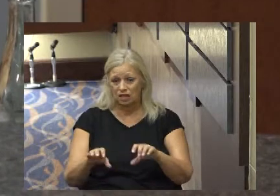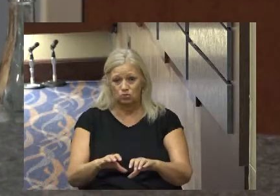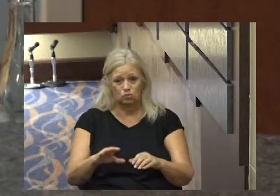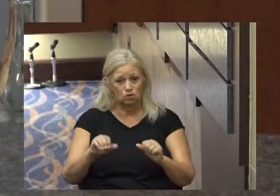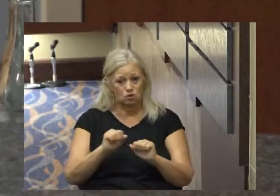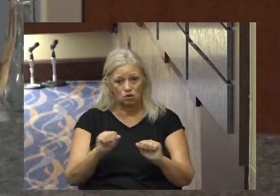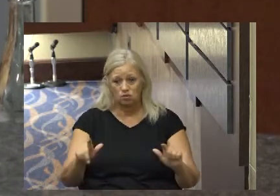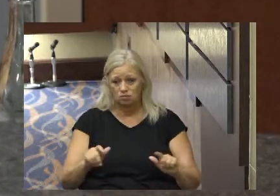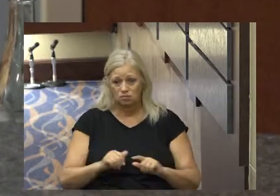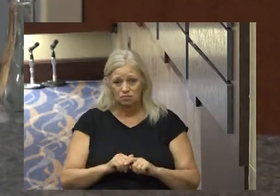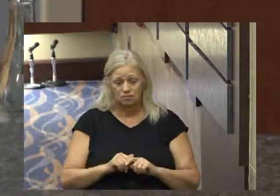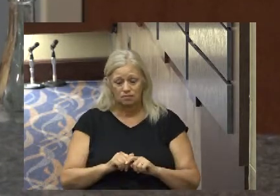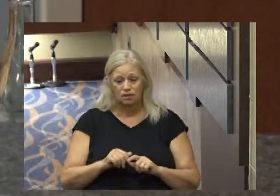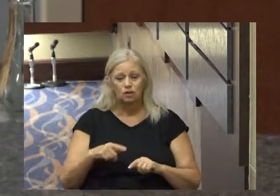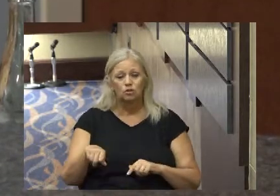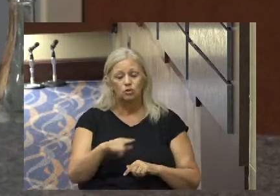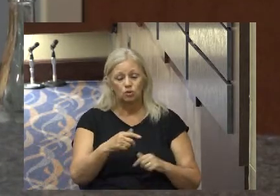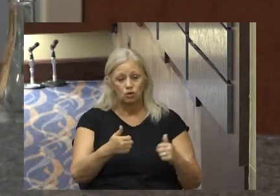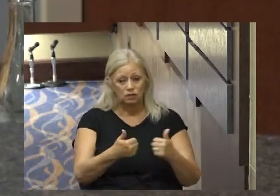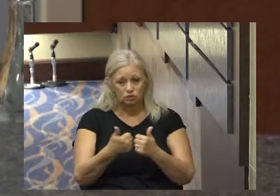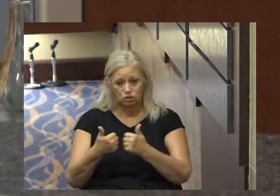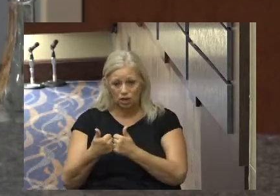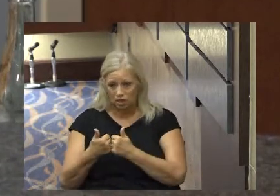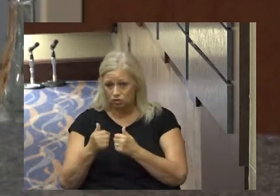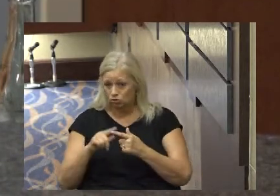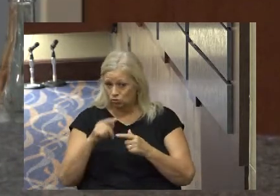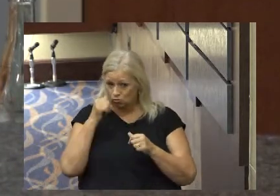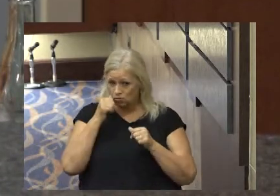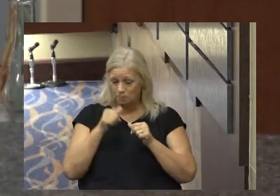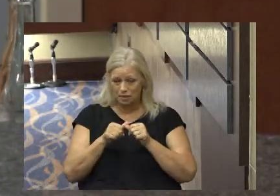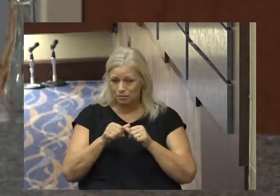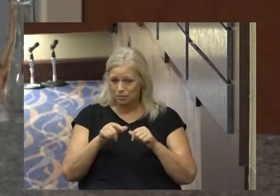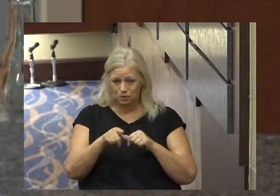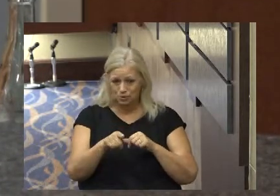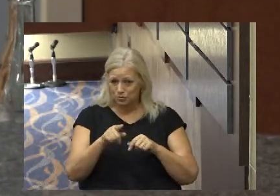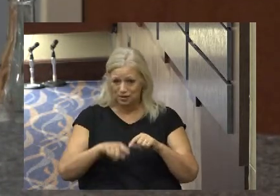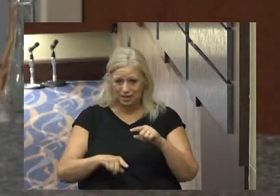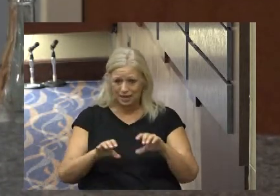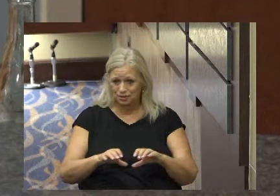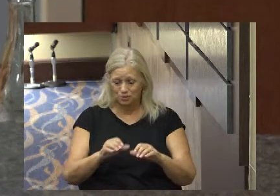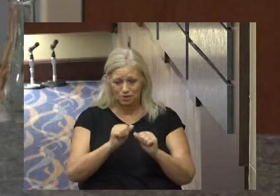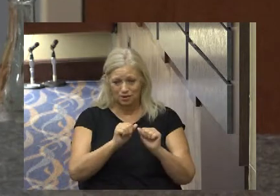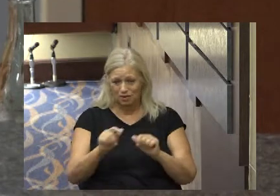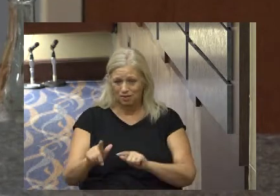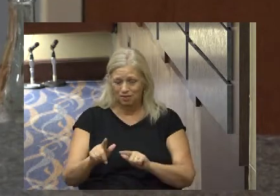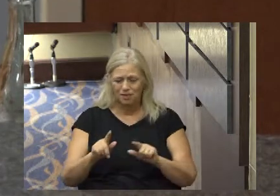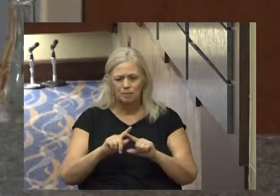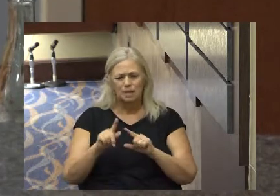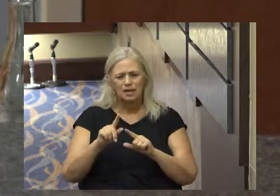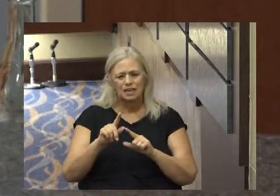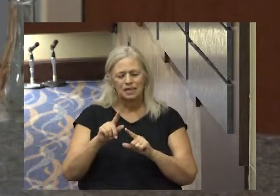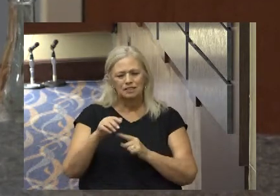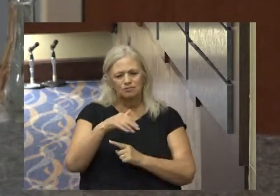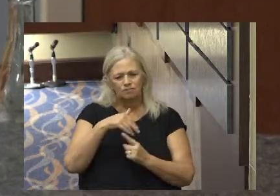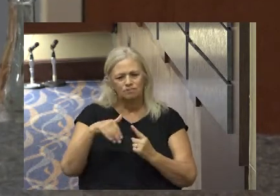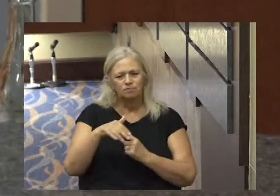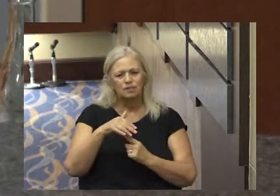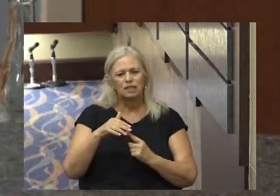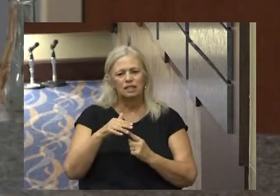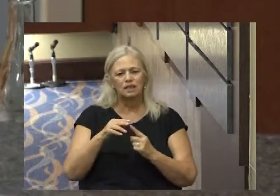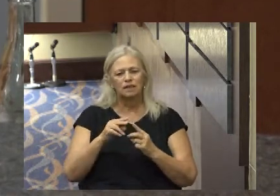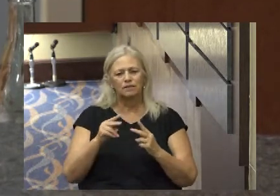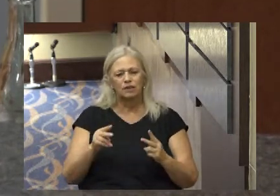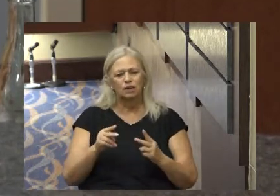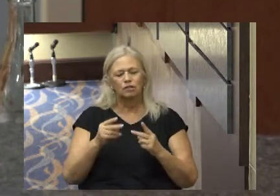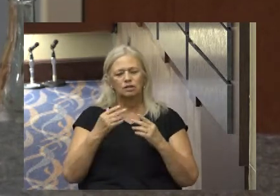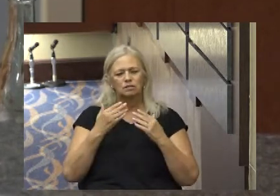and have been challenged to remember that you can't do it all. But you've surrounded yourself with some brilliant minds and